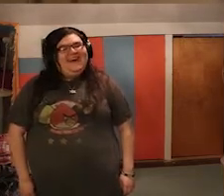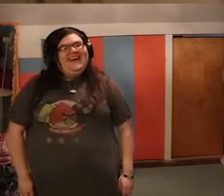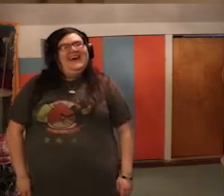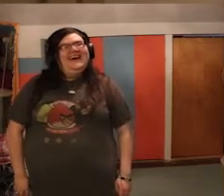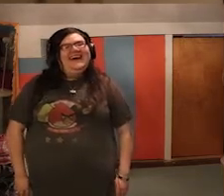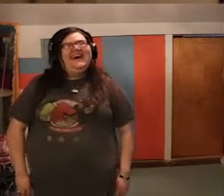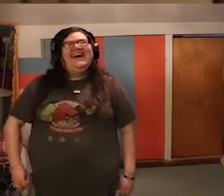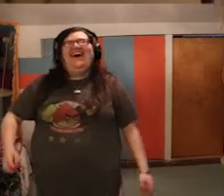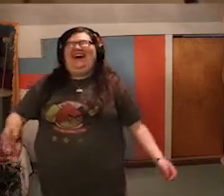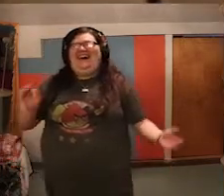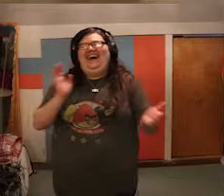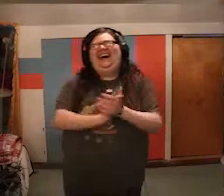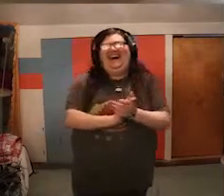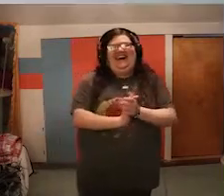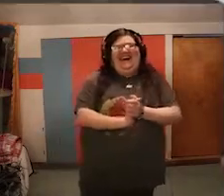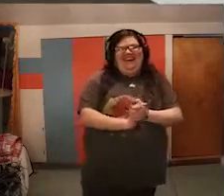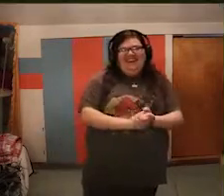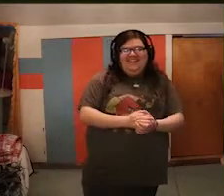What?